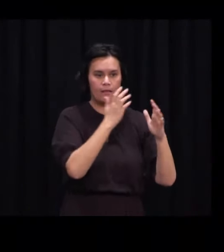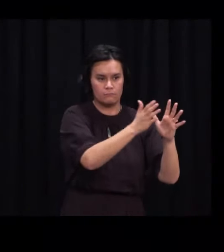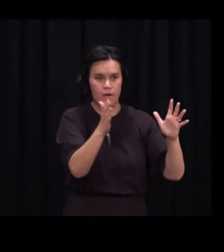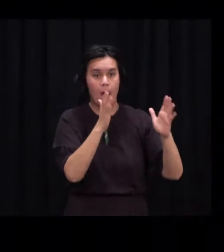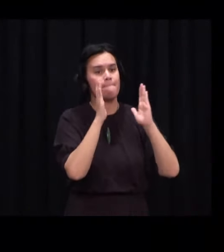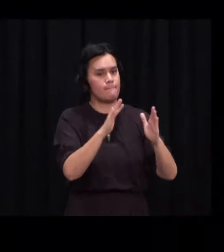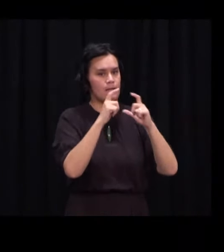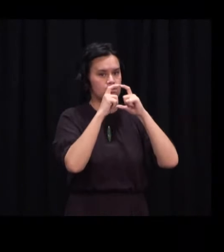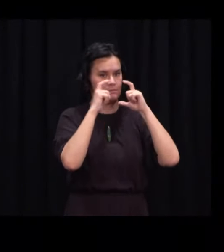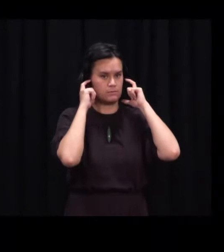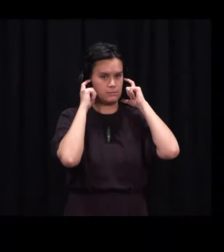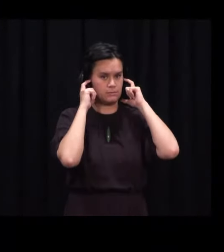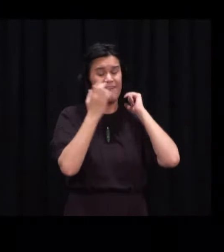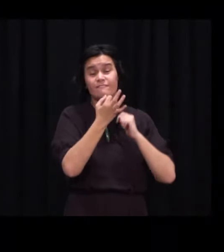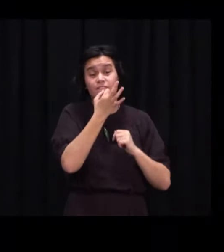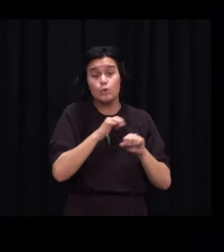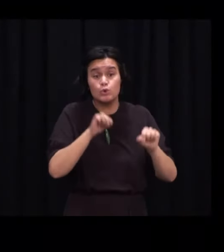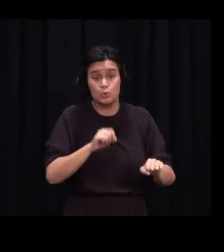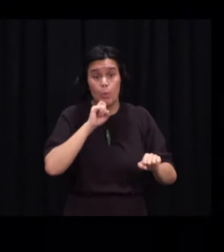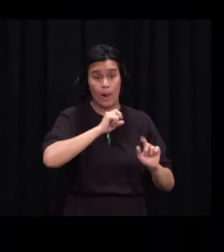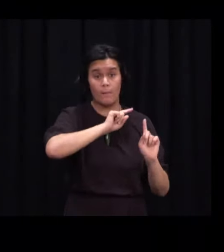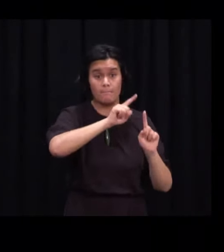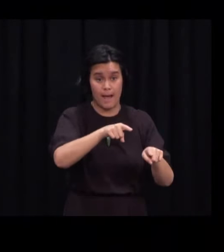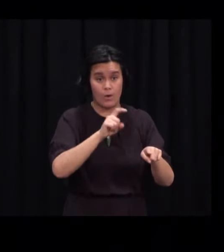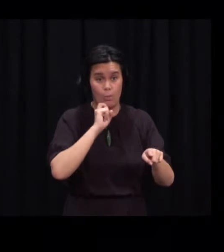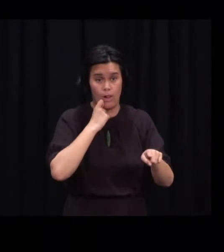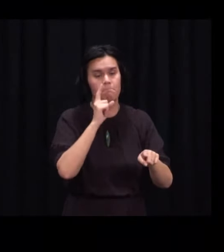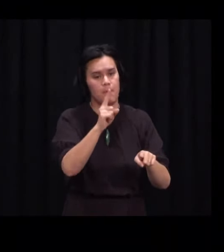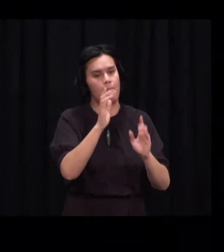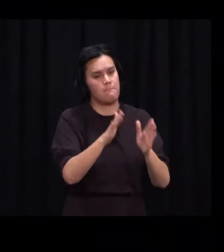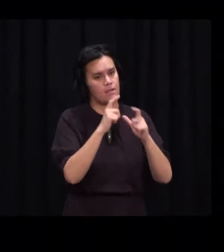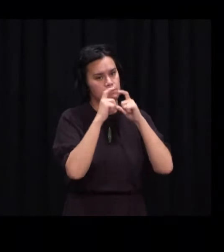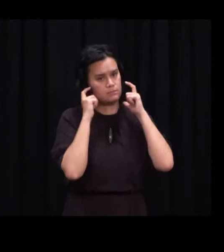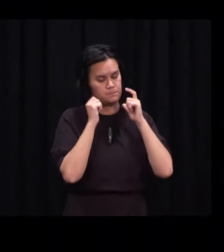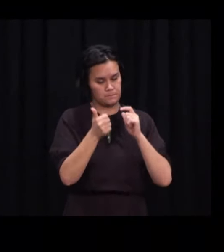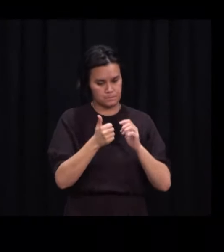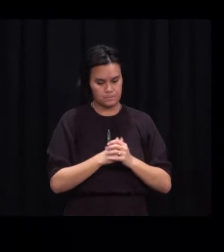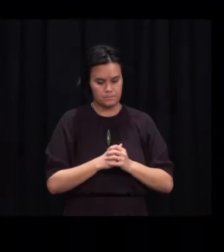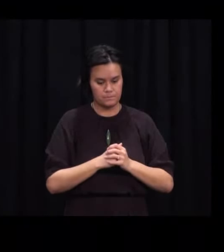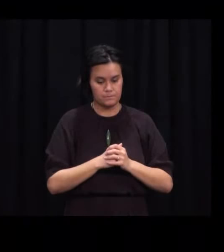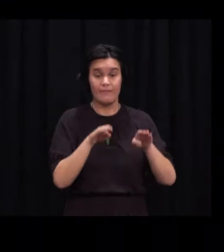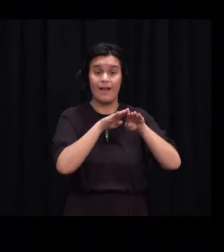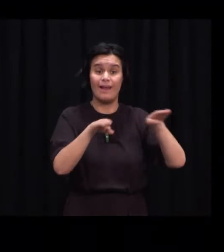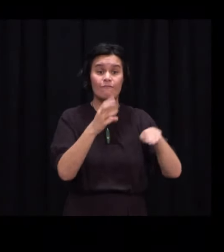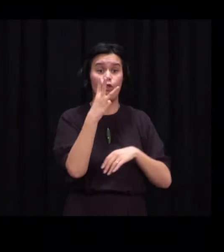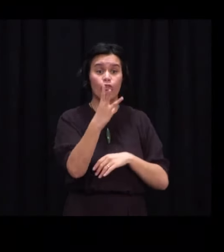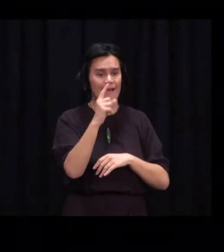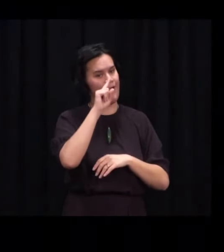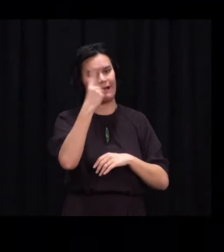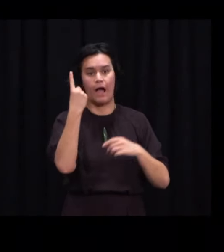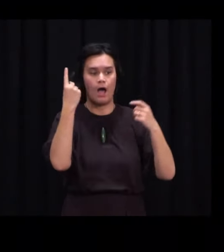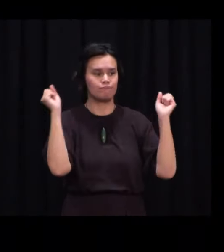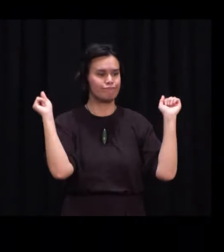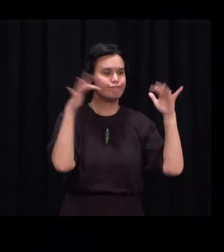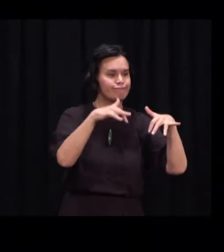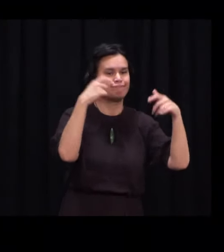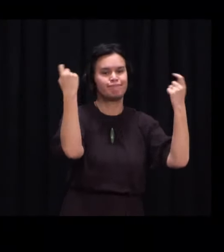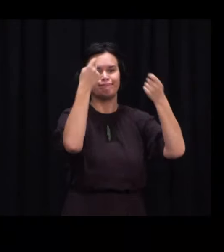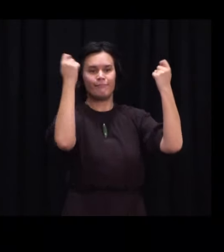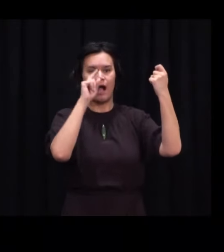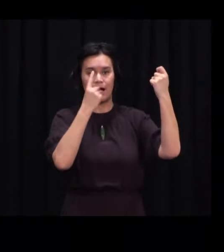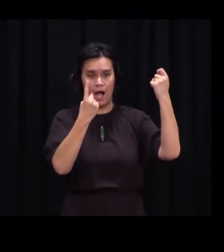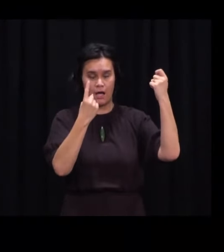mask requirement for them. Events and gatherings still cannot happen without except for the extraordinary exception